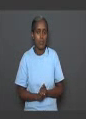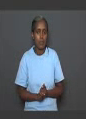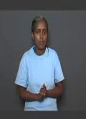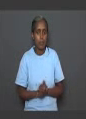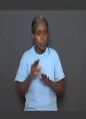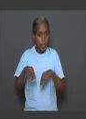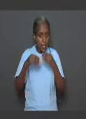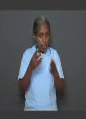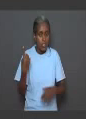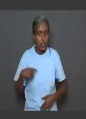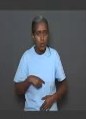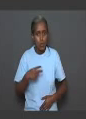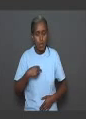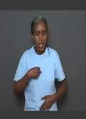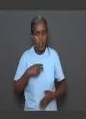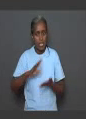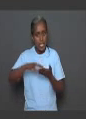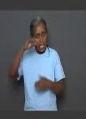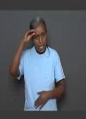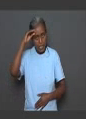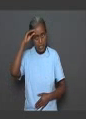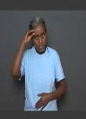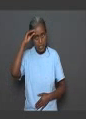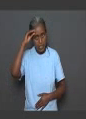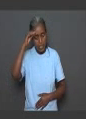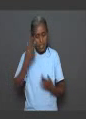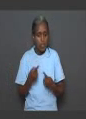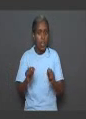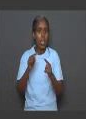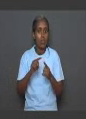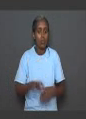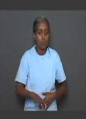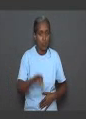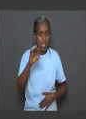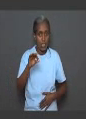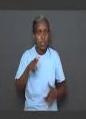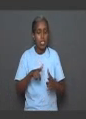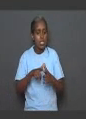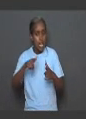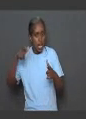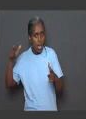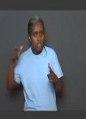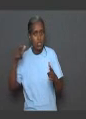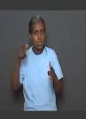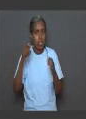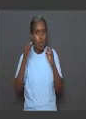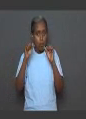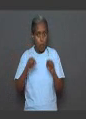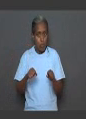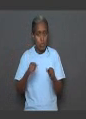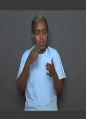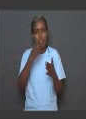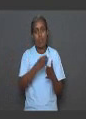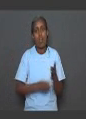Given what you have just learned, try to find the largest possible value of